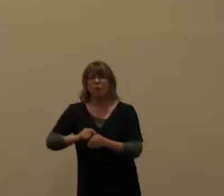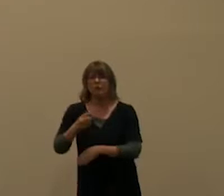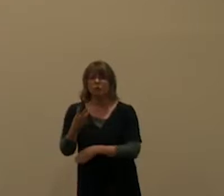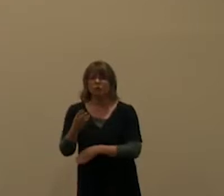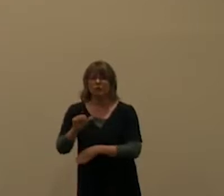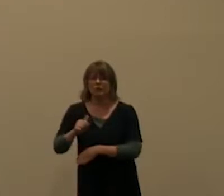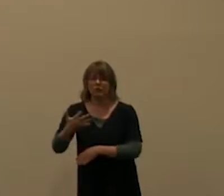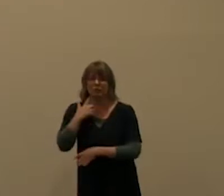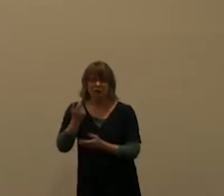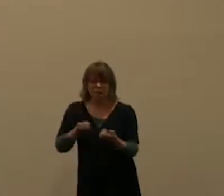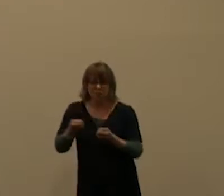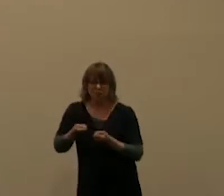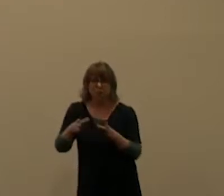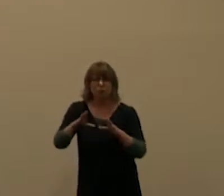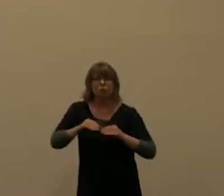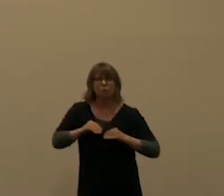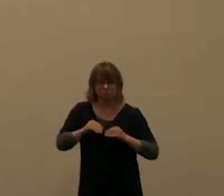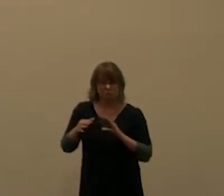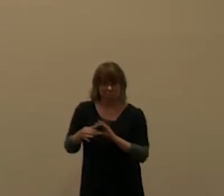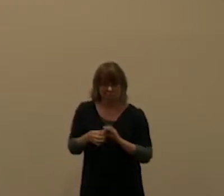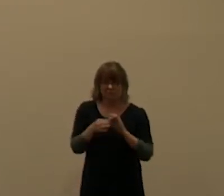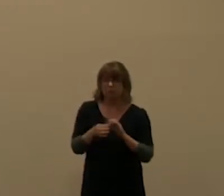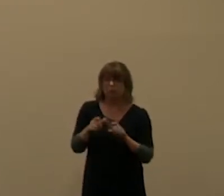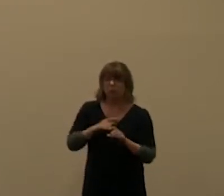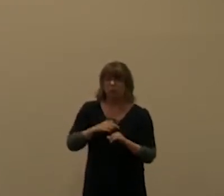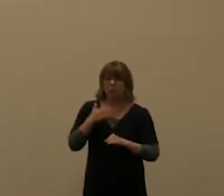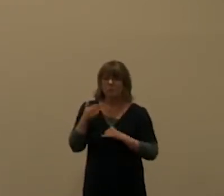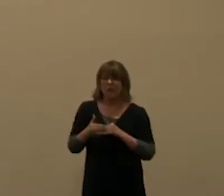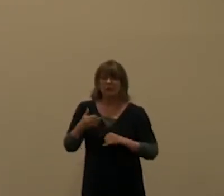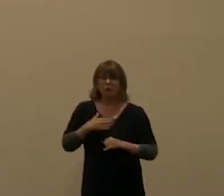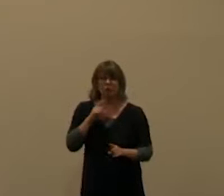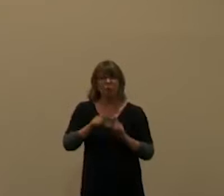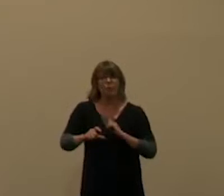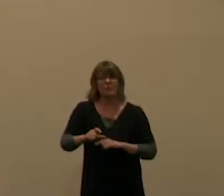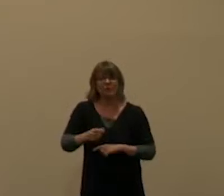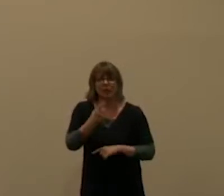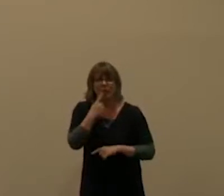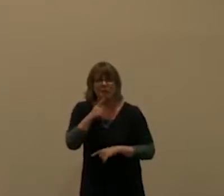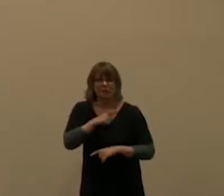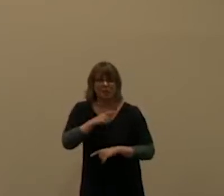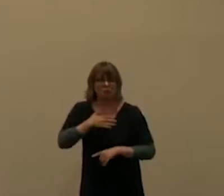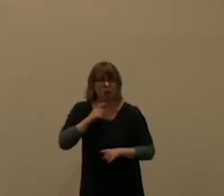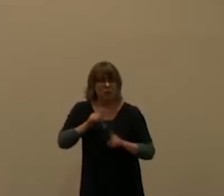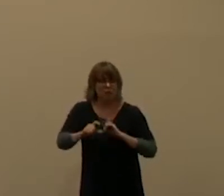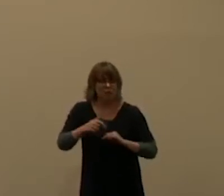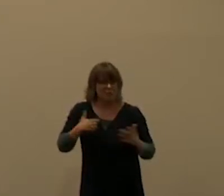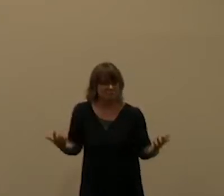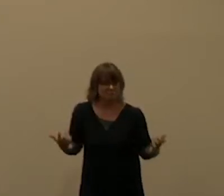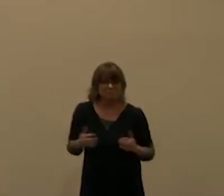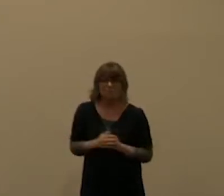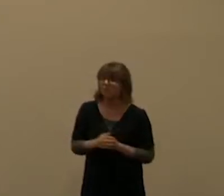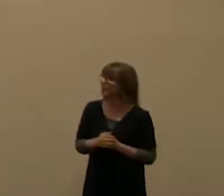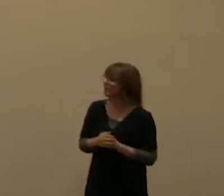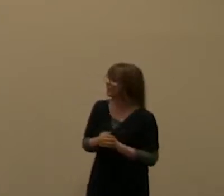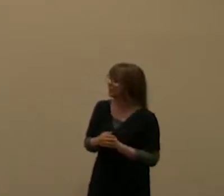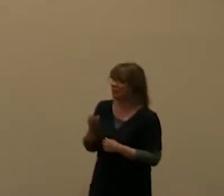mostly governance or adoption related. And then we always end with a whiskey tasting, because we just like whiskey.